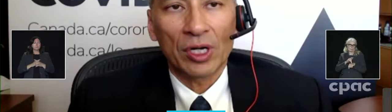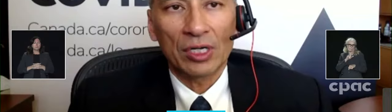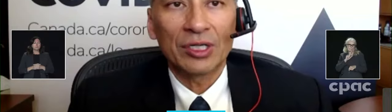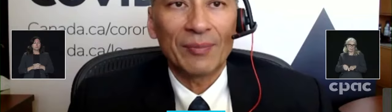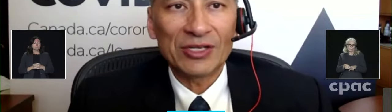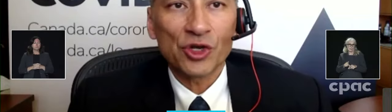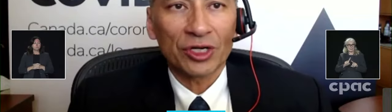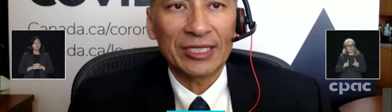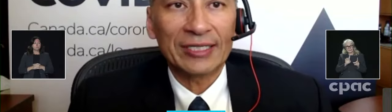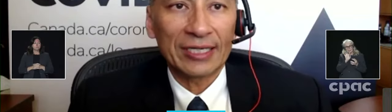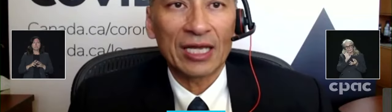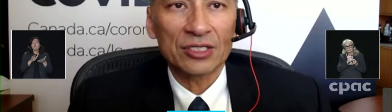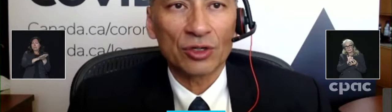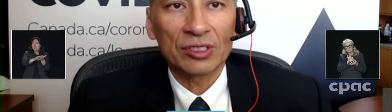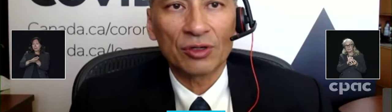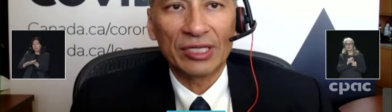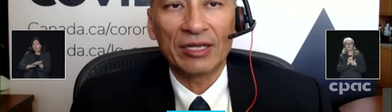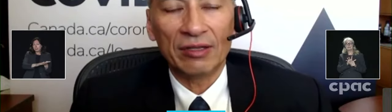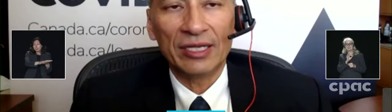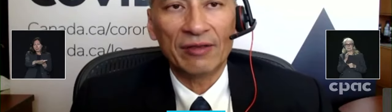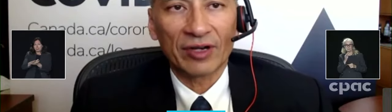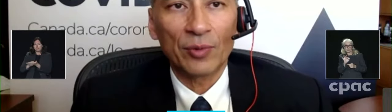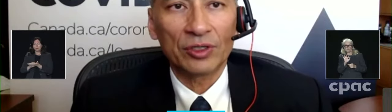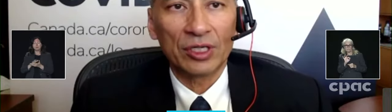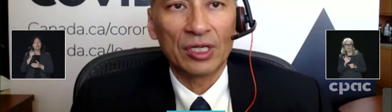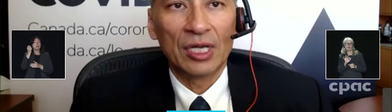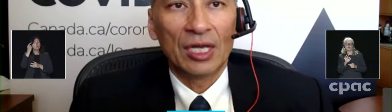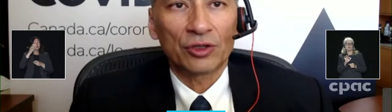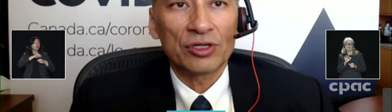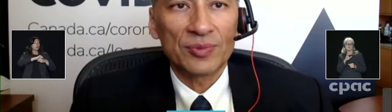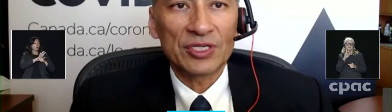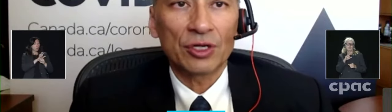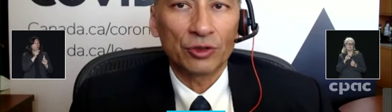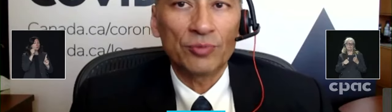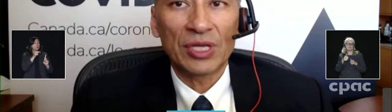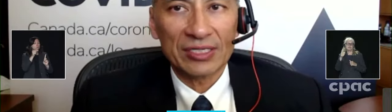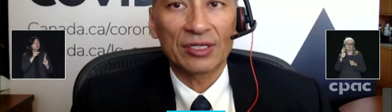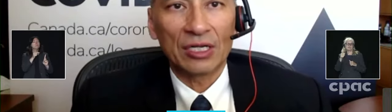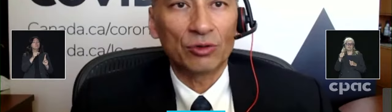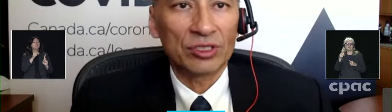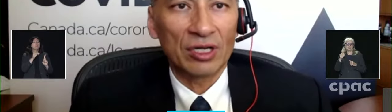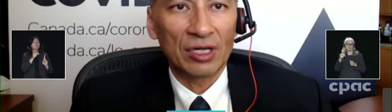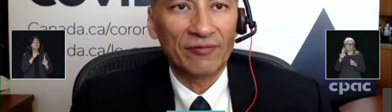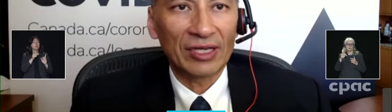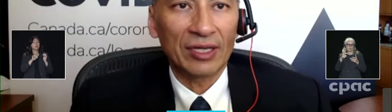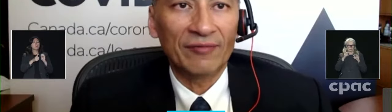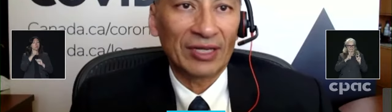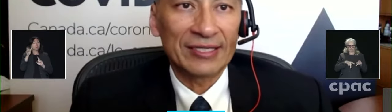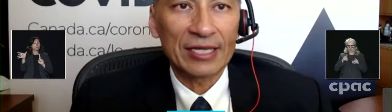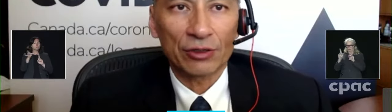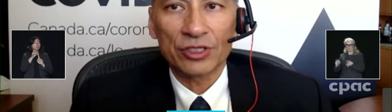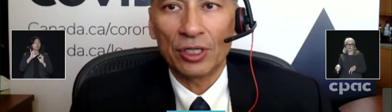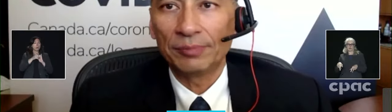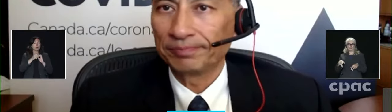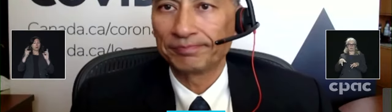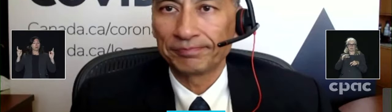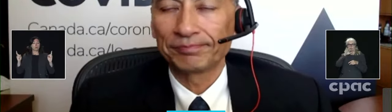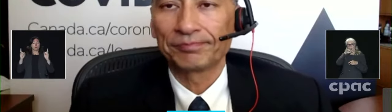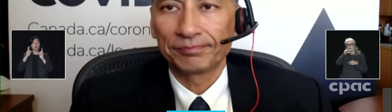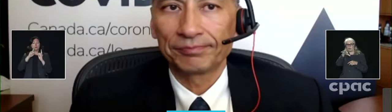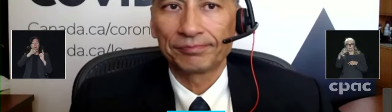on voit que la majorité des cas sont liés vraiment de transmission d'une personne à l'autre avec des